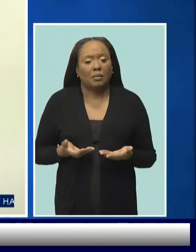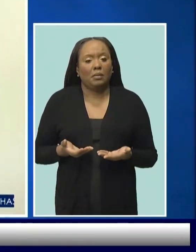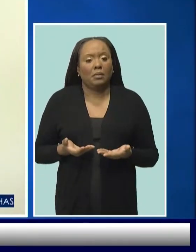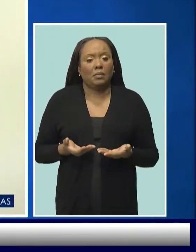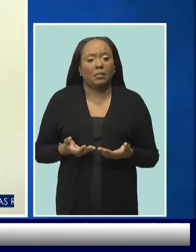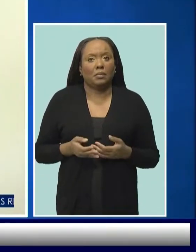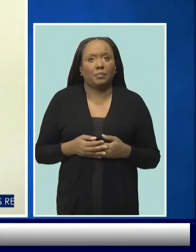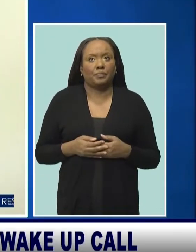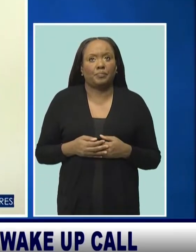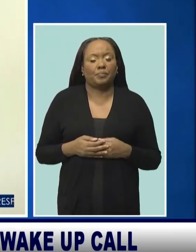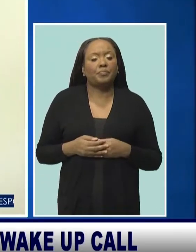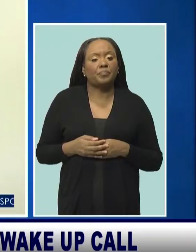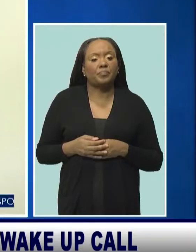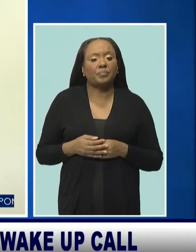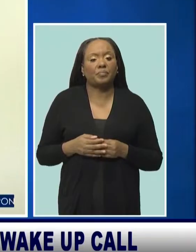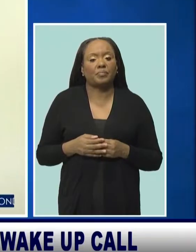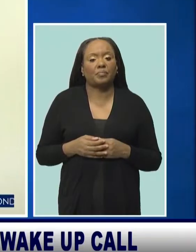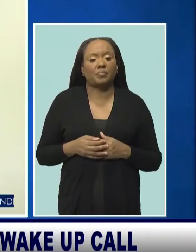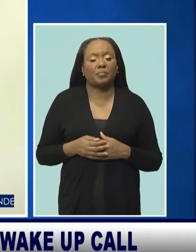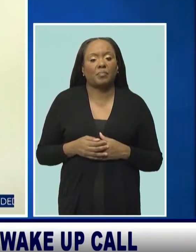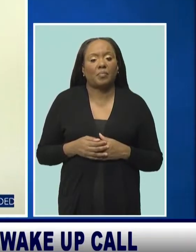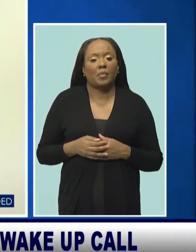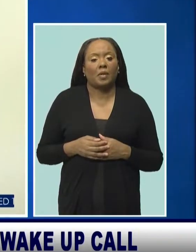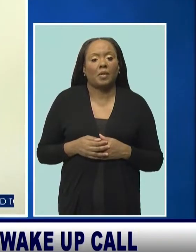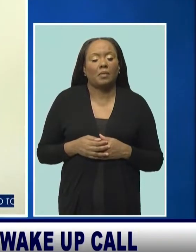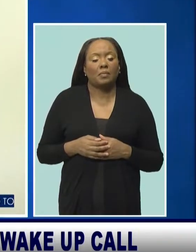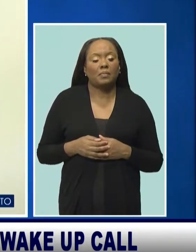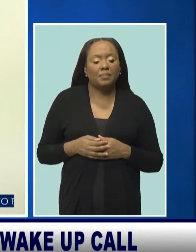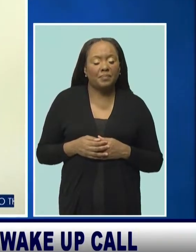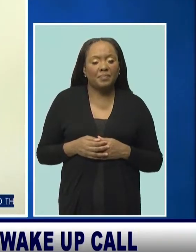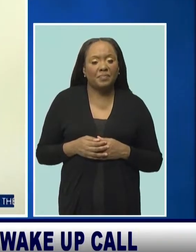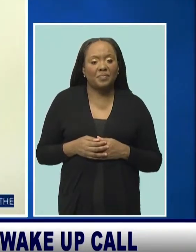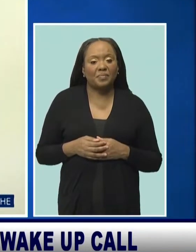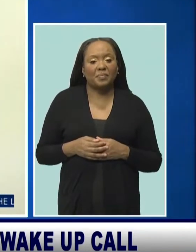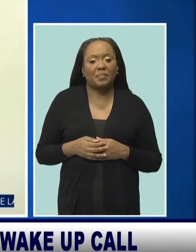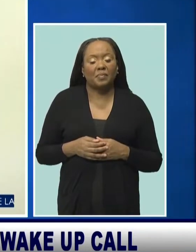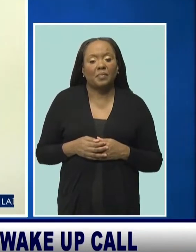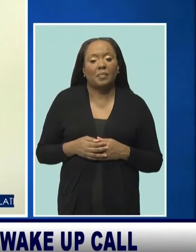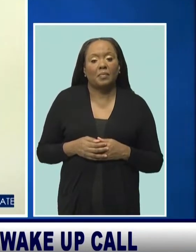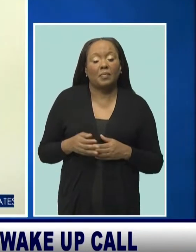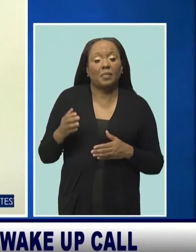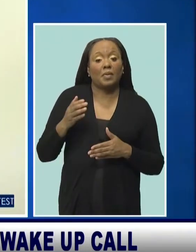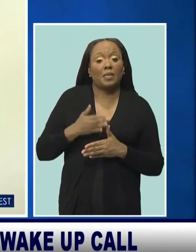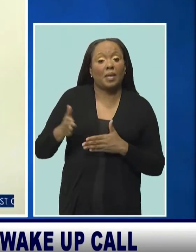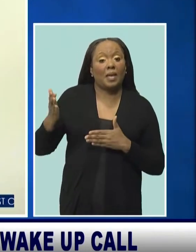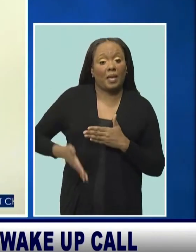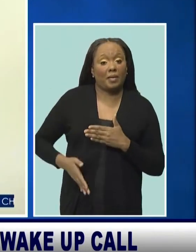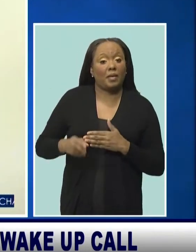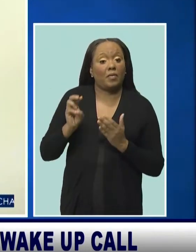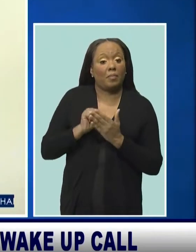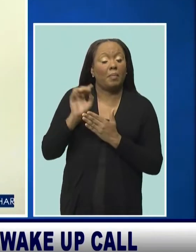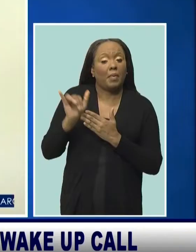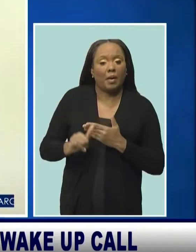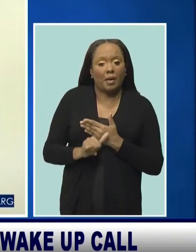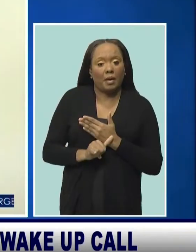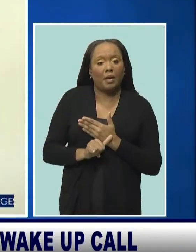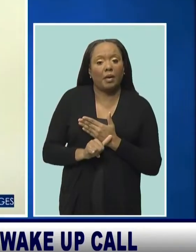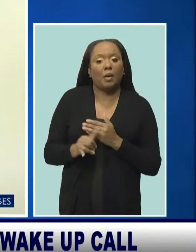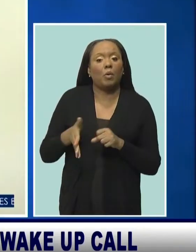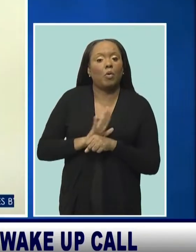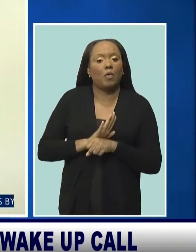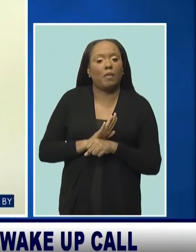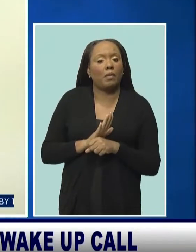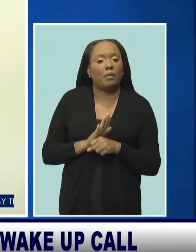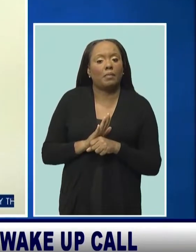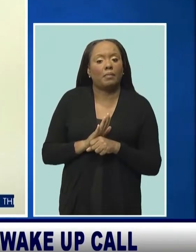XBB variant, which was in China maybe at the end of May, and I expected that perhaps that would